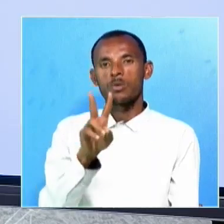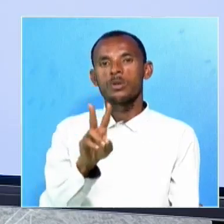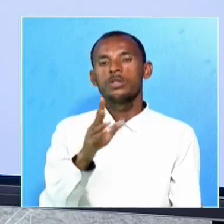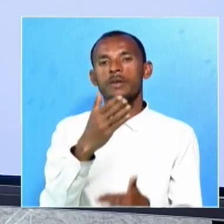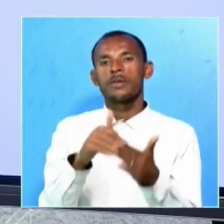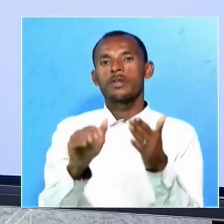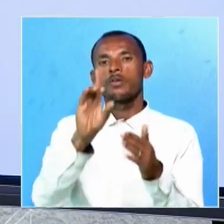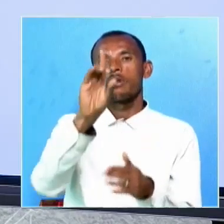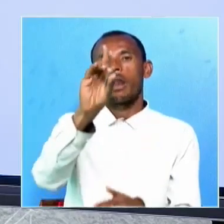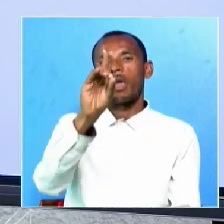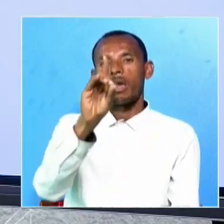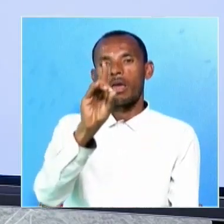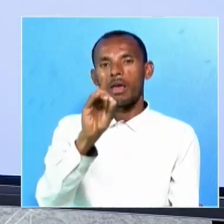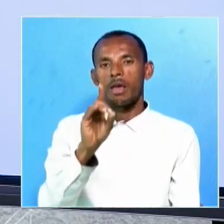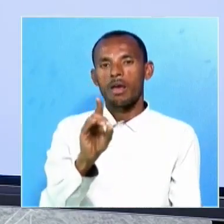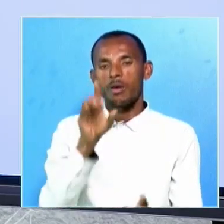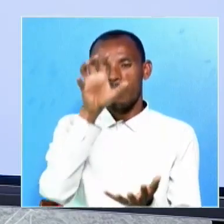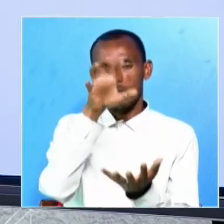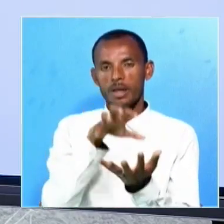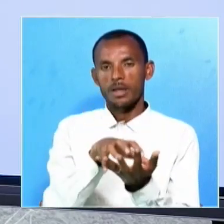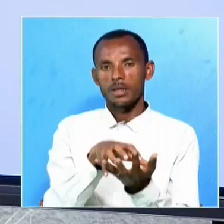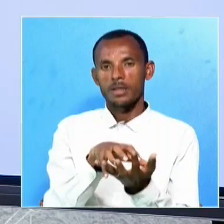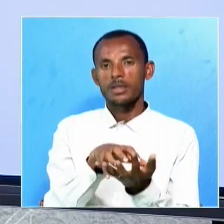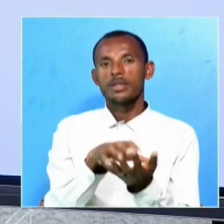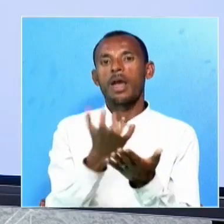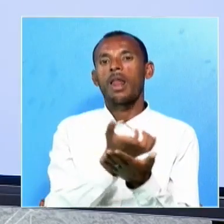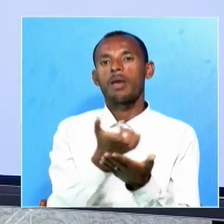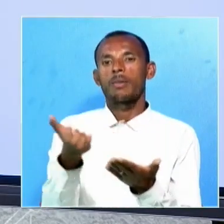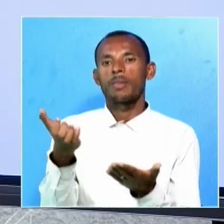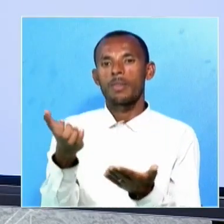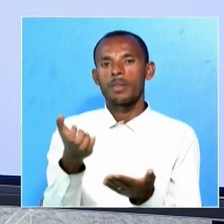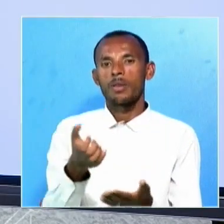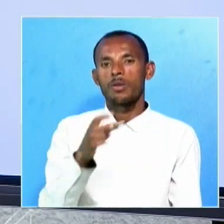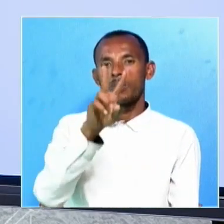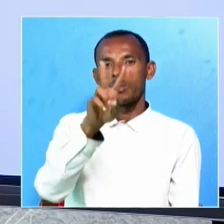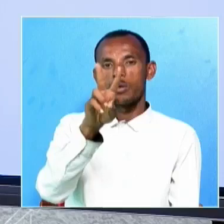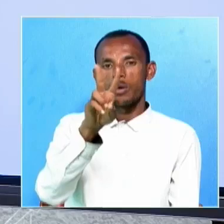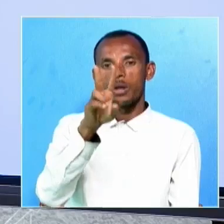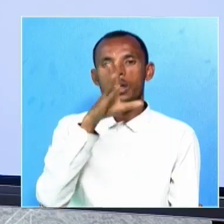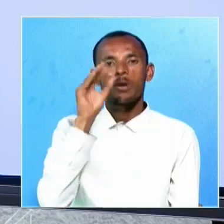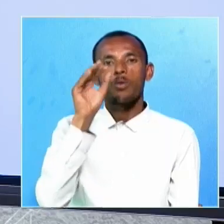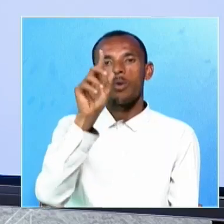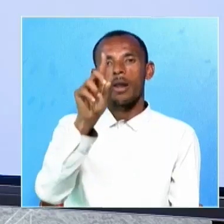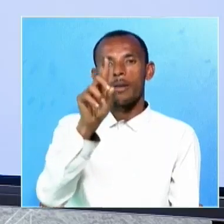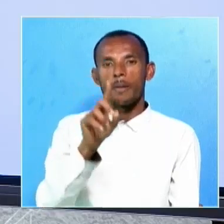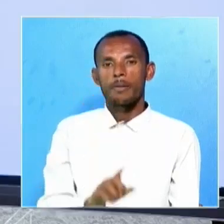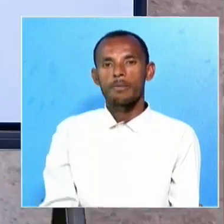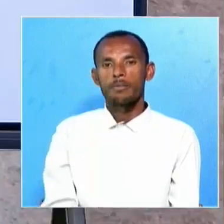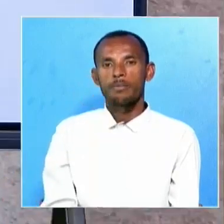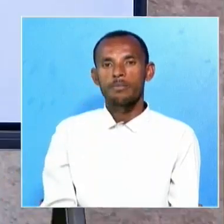Subset of D, D contains the elements 2 and 1.